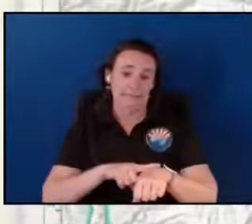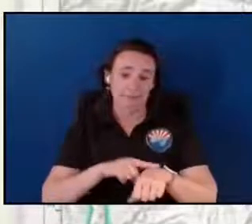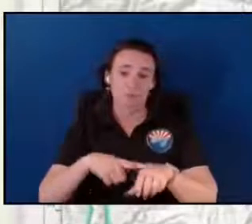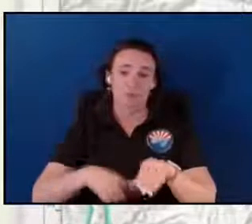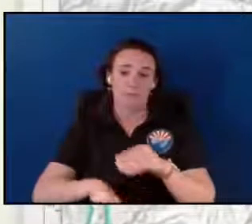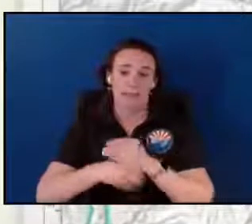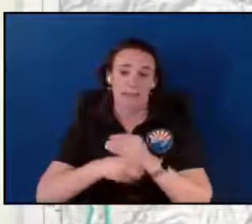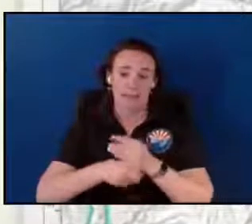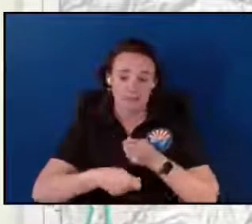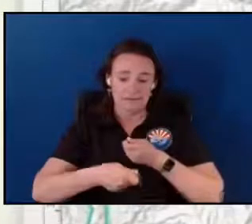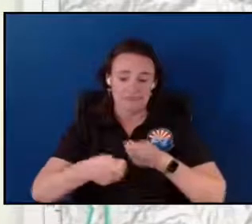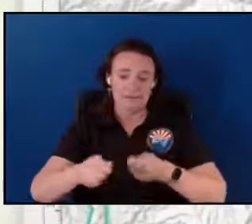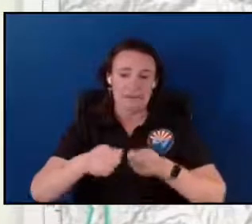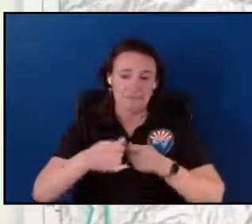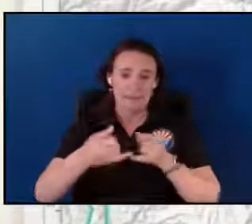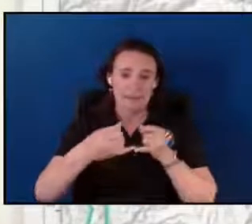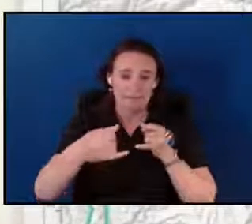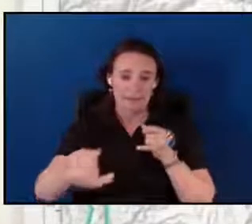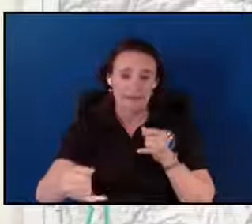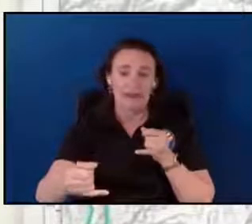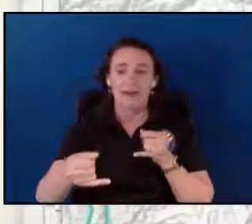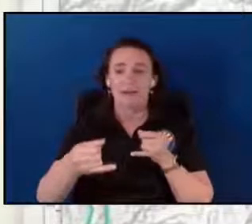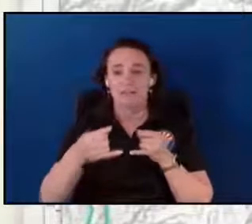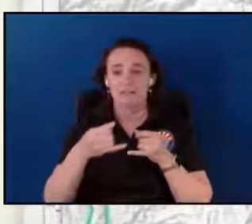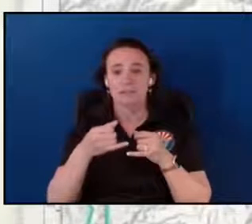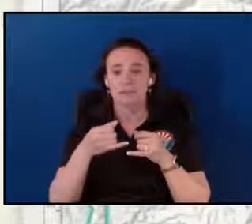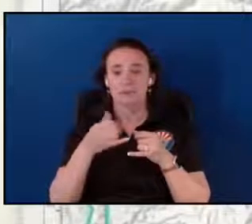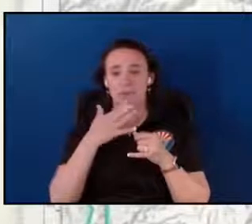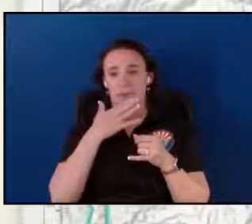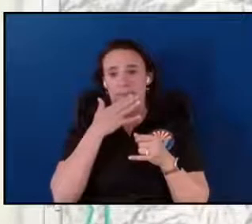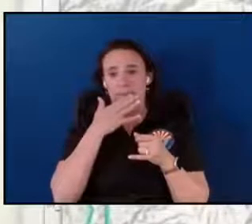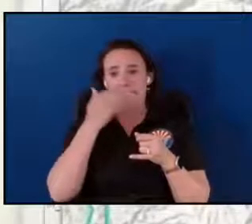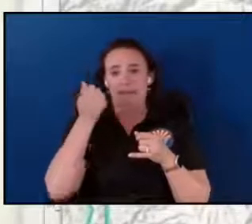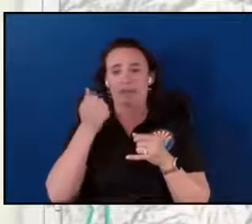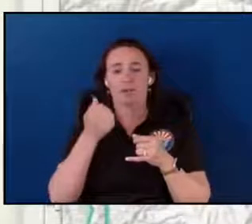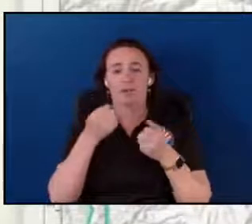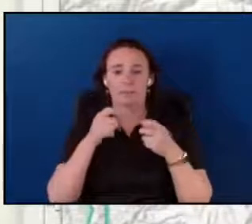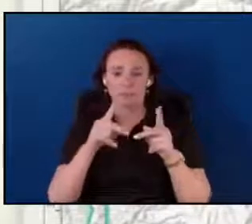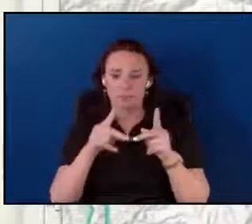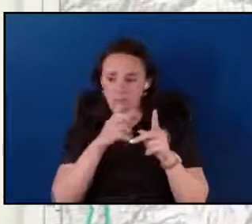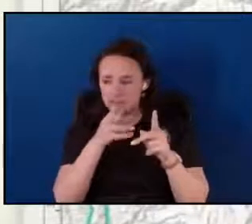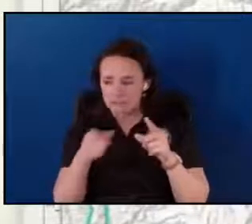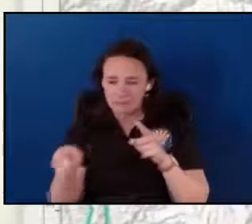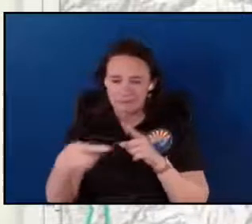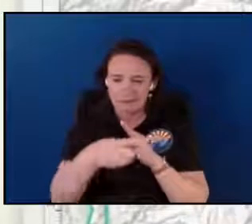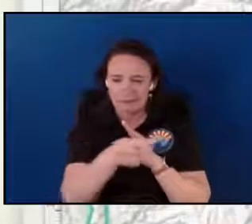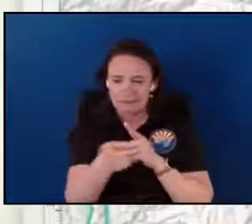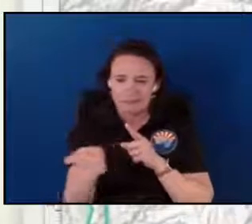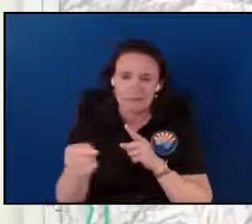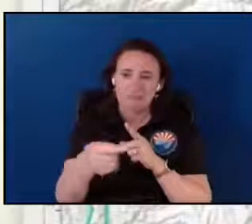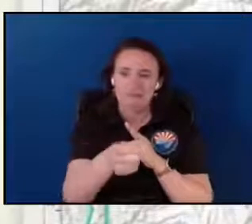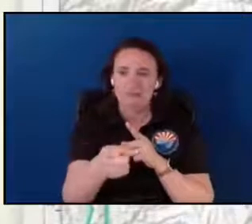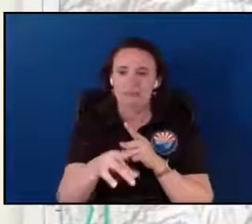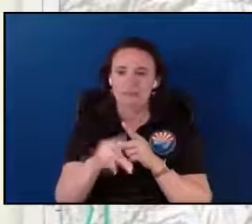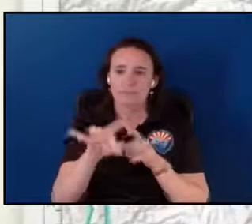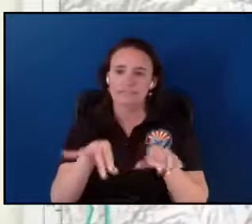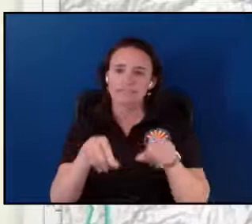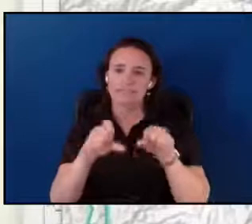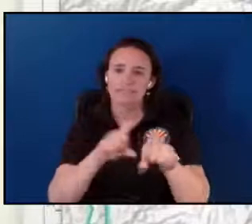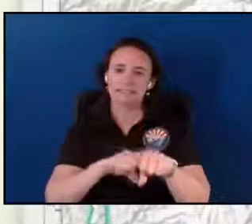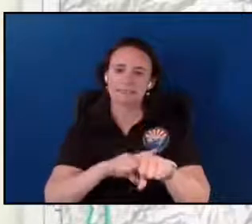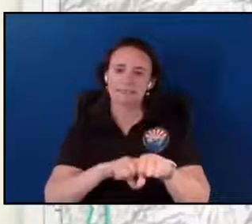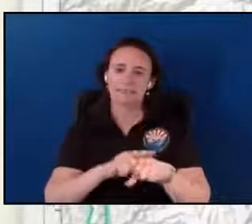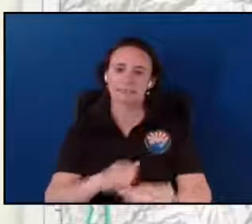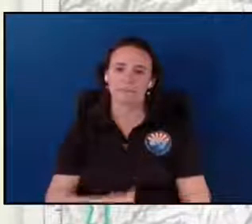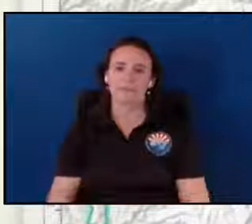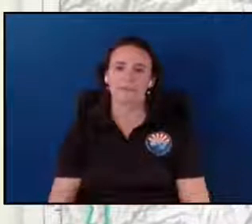and or to drop into better opportunities as they find them. It's going to take a bit. The